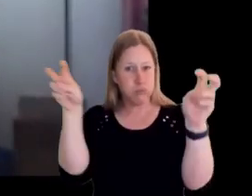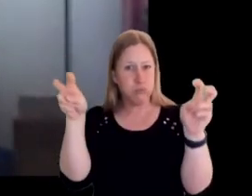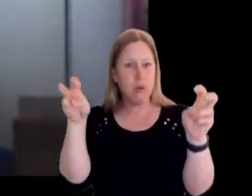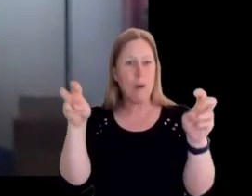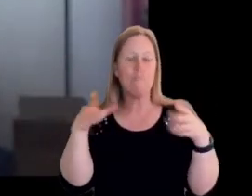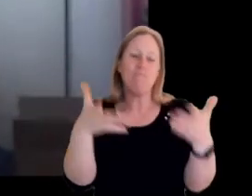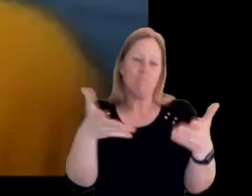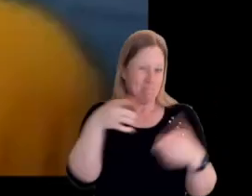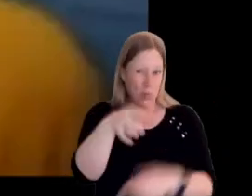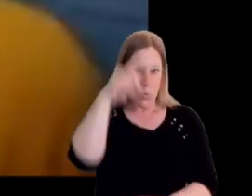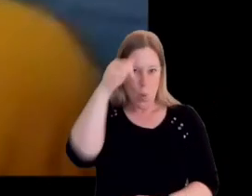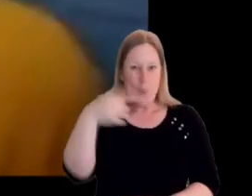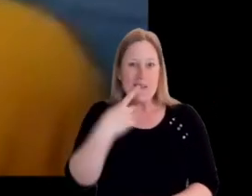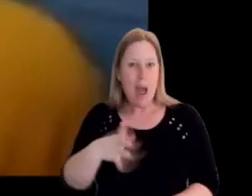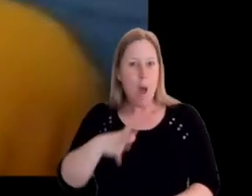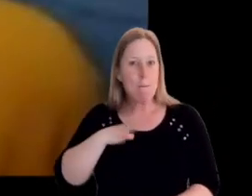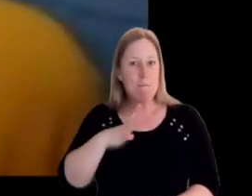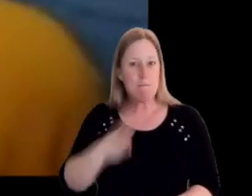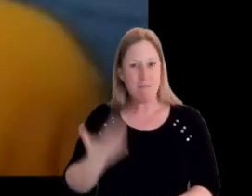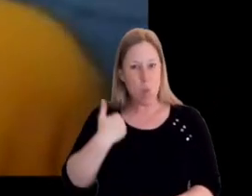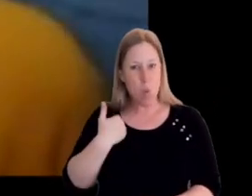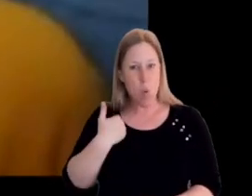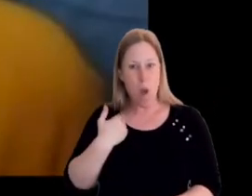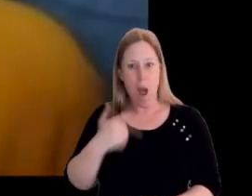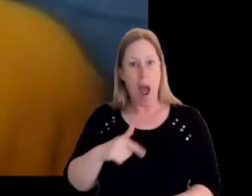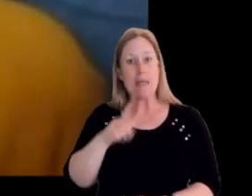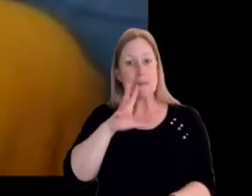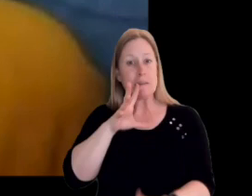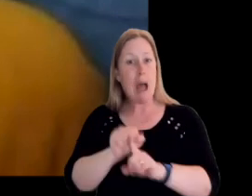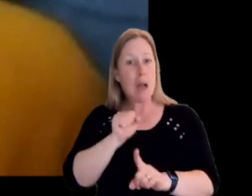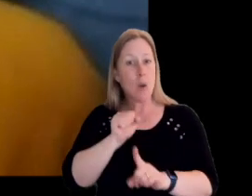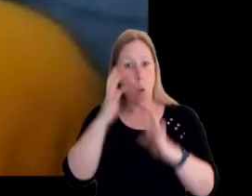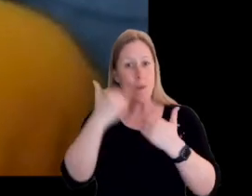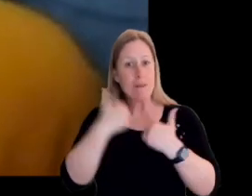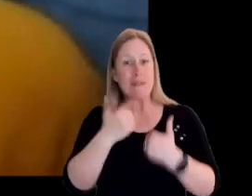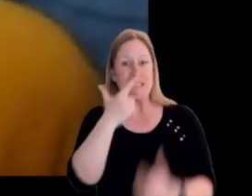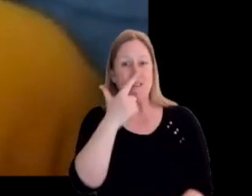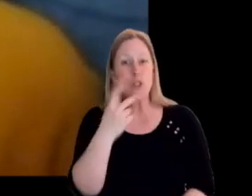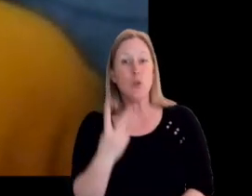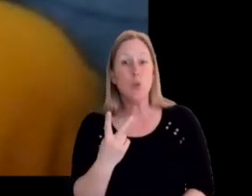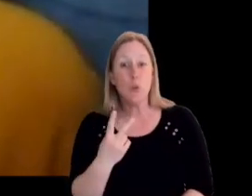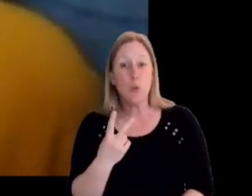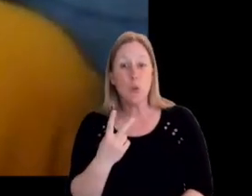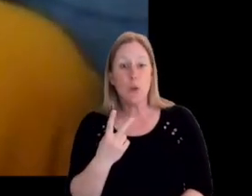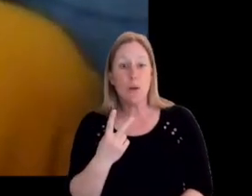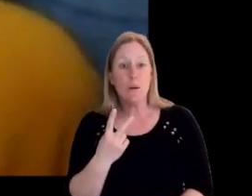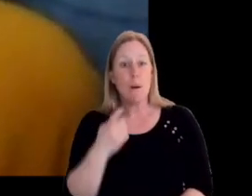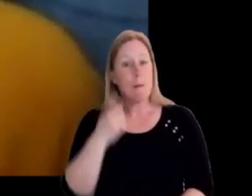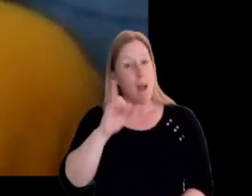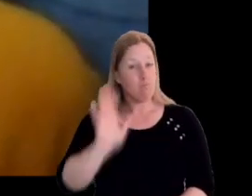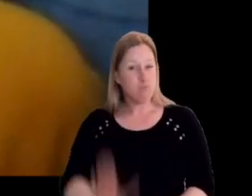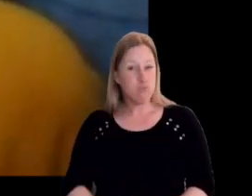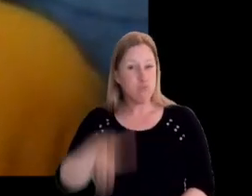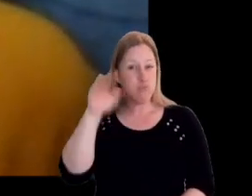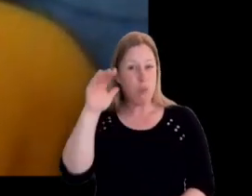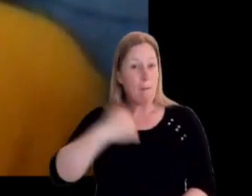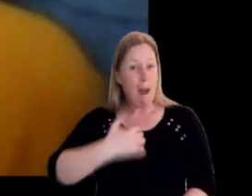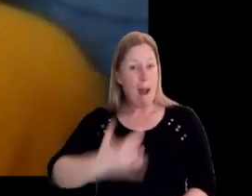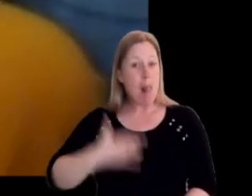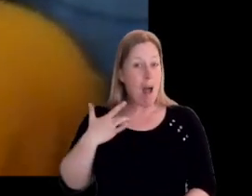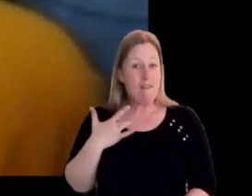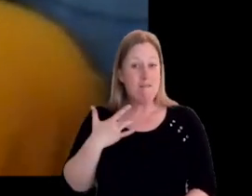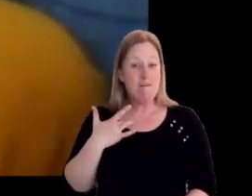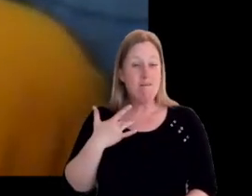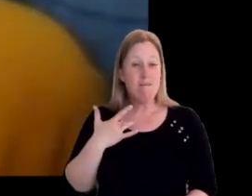you know, you've already said I wasn't diagnosed until I was 72 when I got a diagnosis, but I lived my